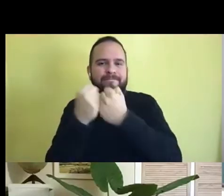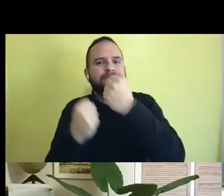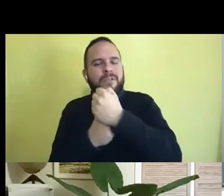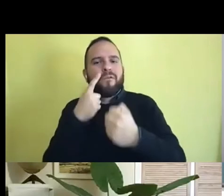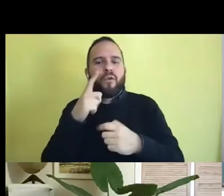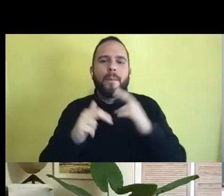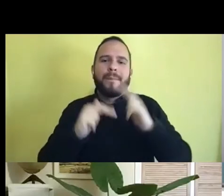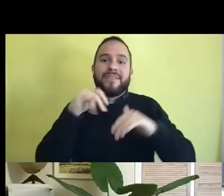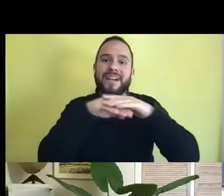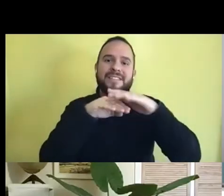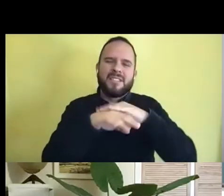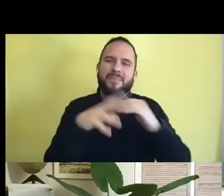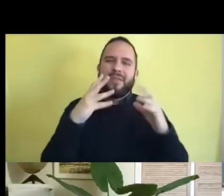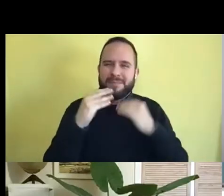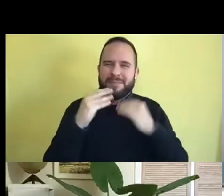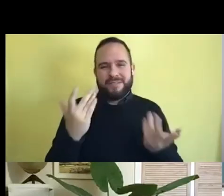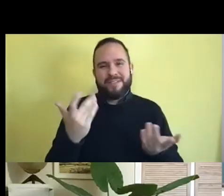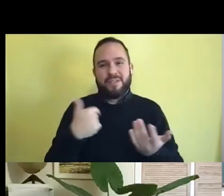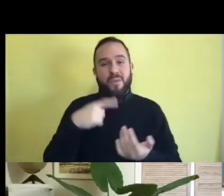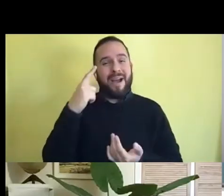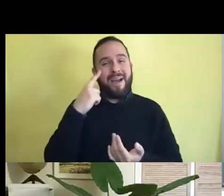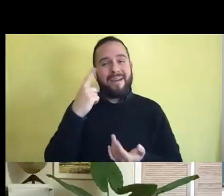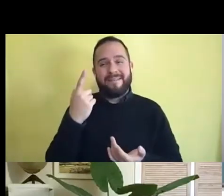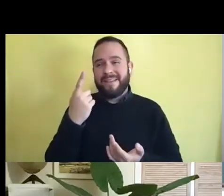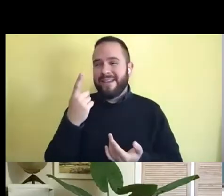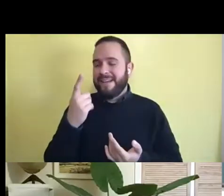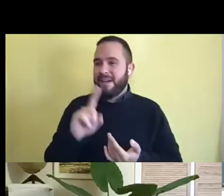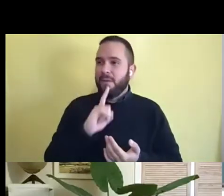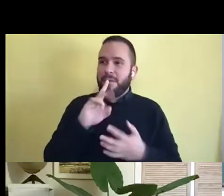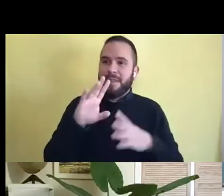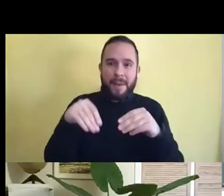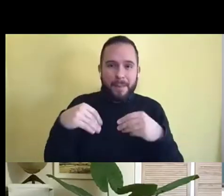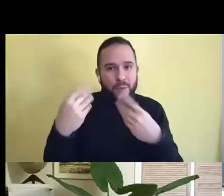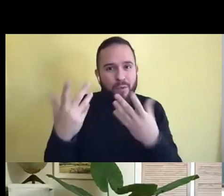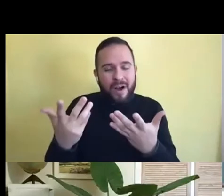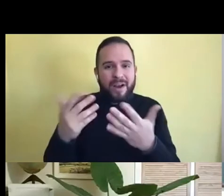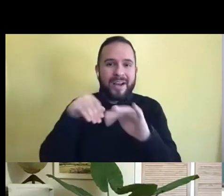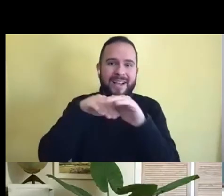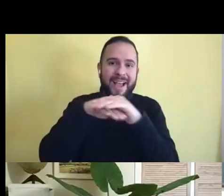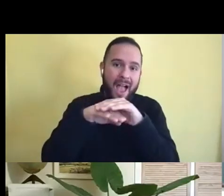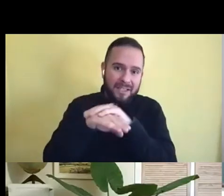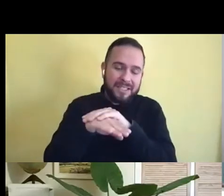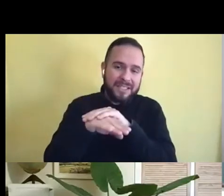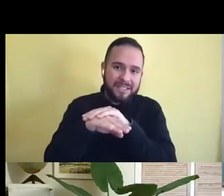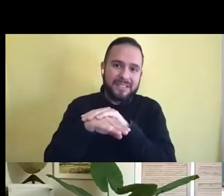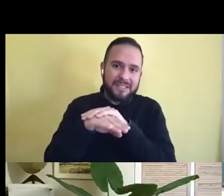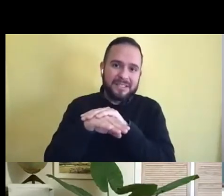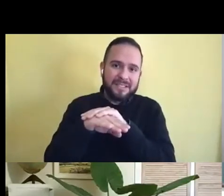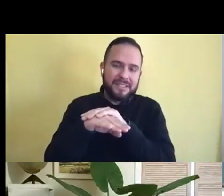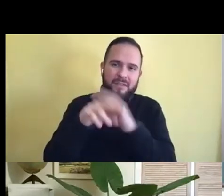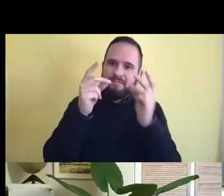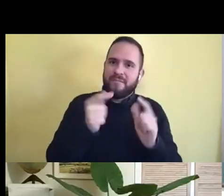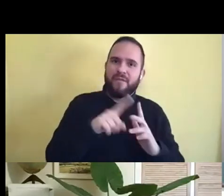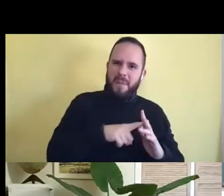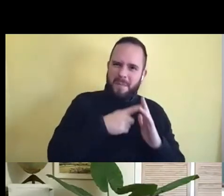I think that in the case of really providing just access, from the get-go, it's important